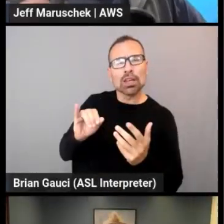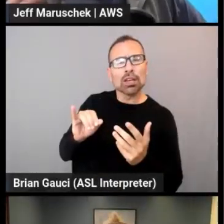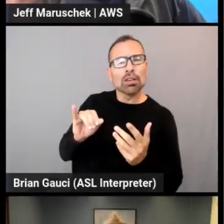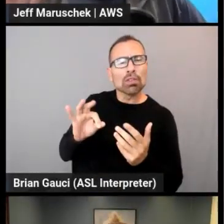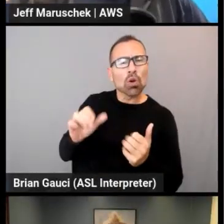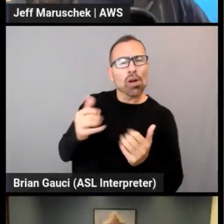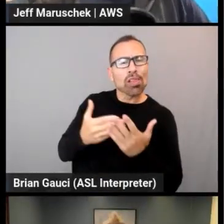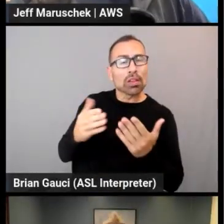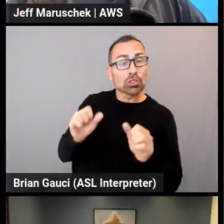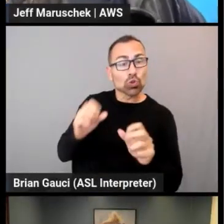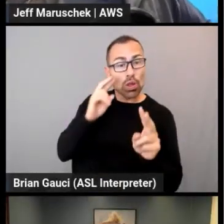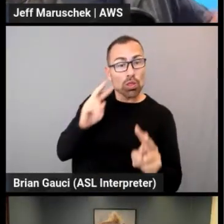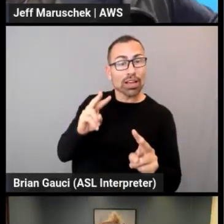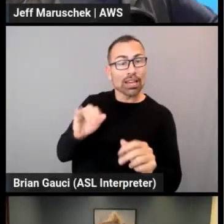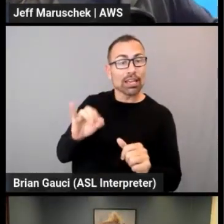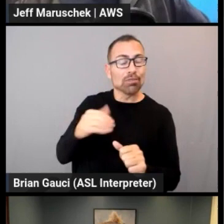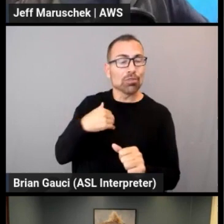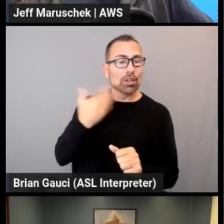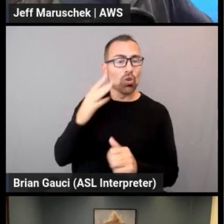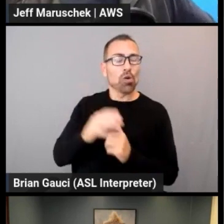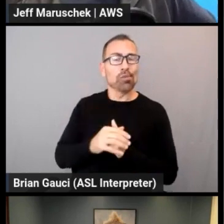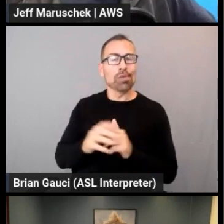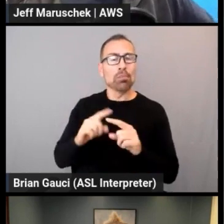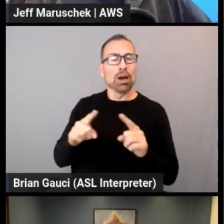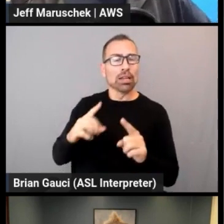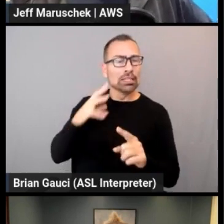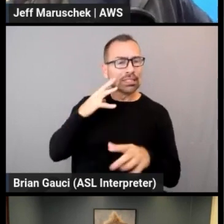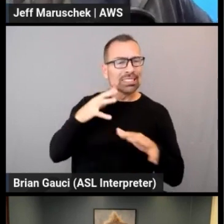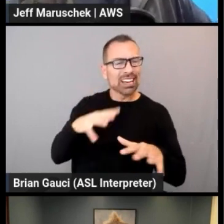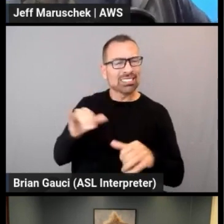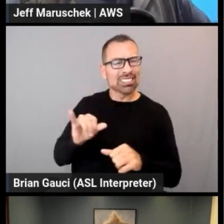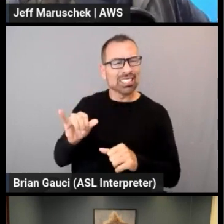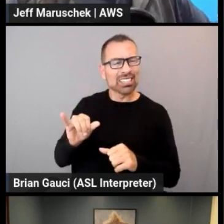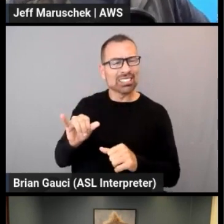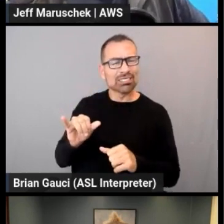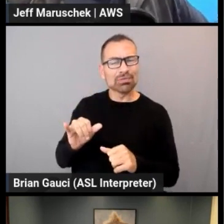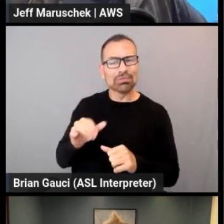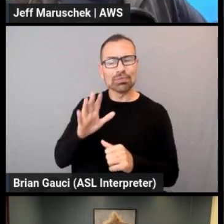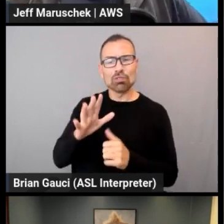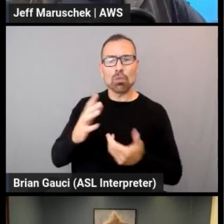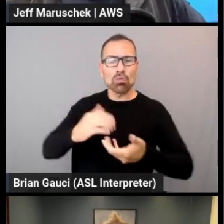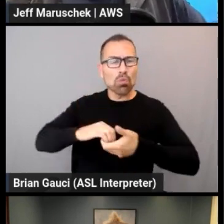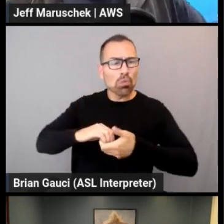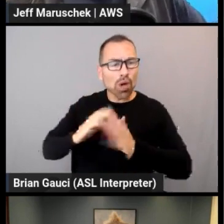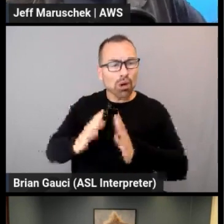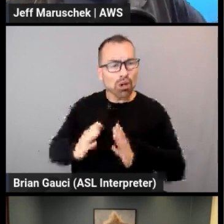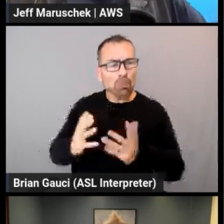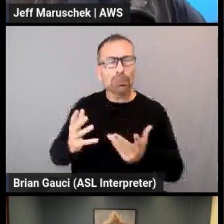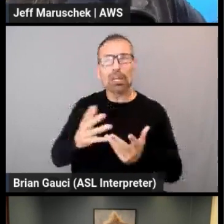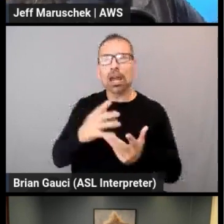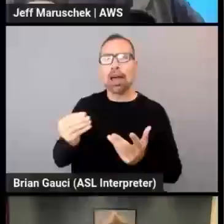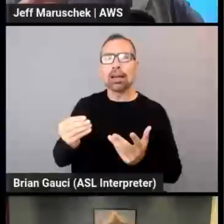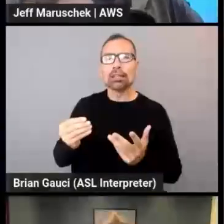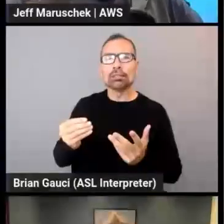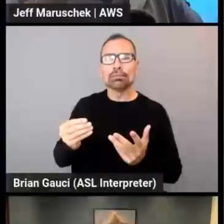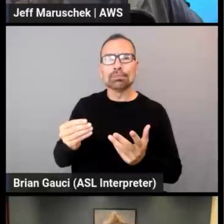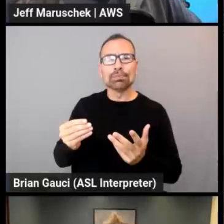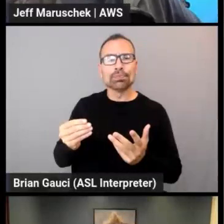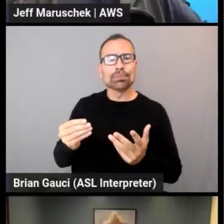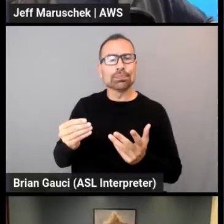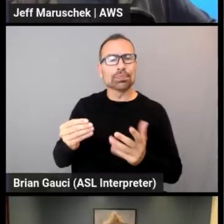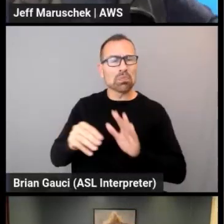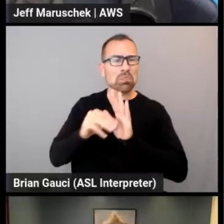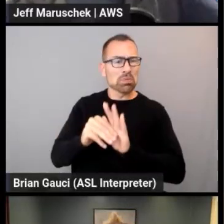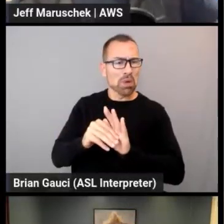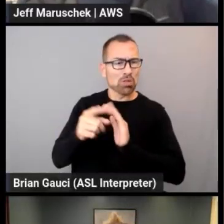at, but if you didn't realize it? So it sounds like from the partners and the models you're